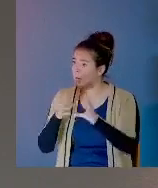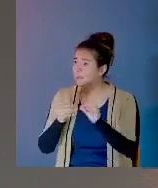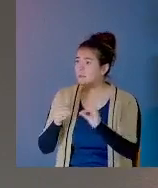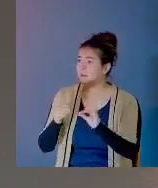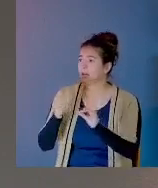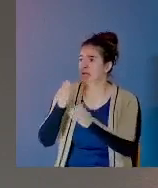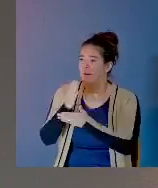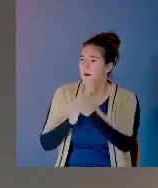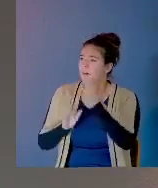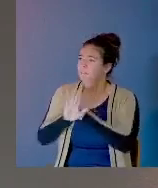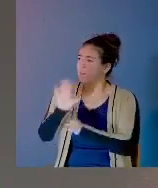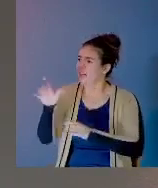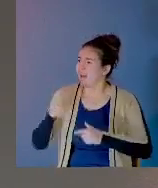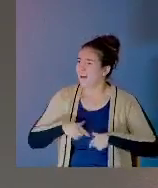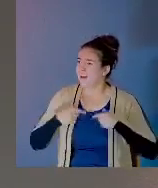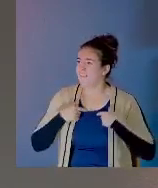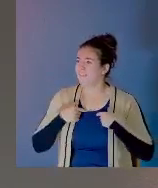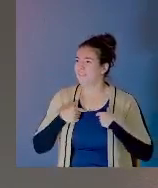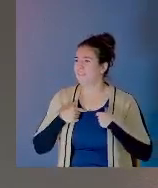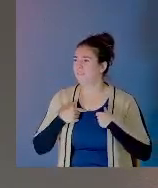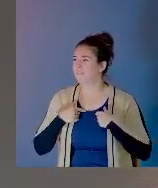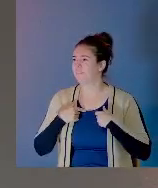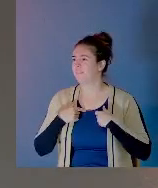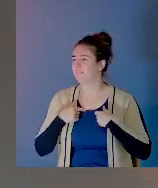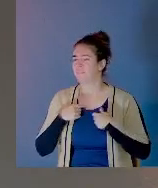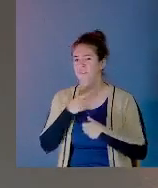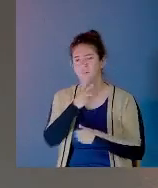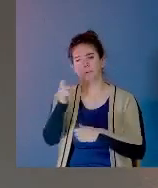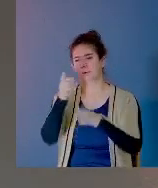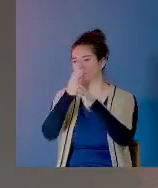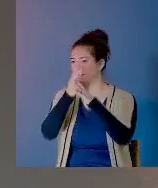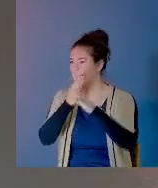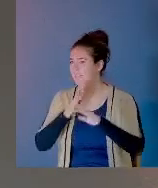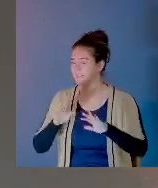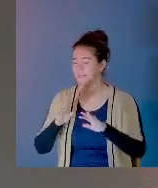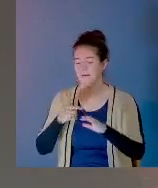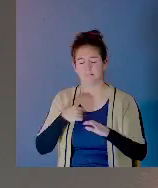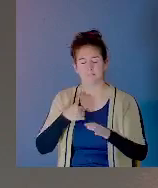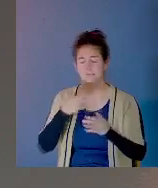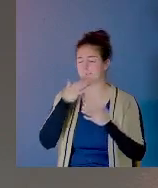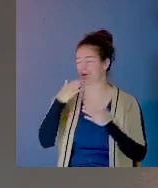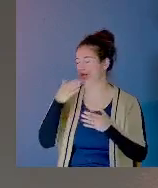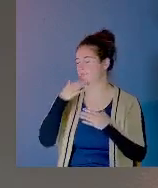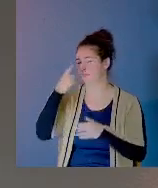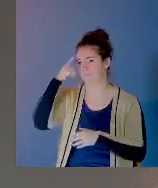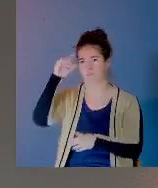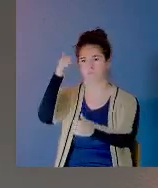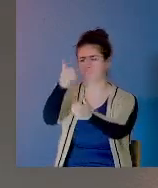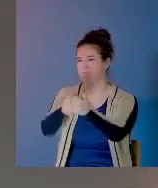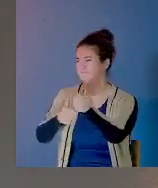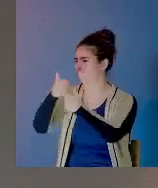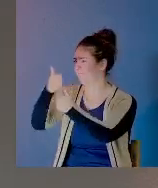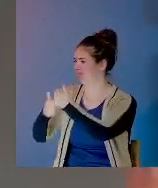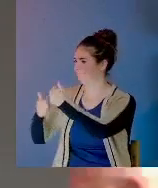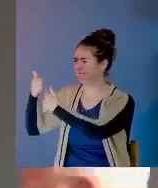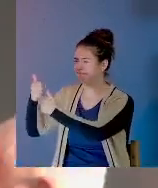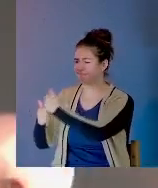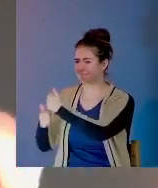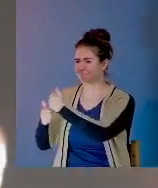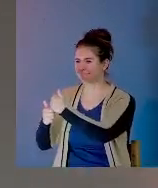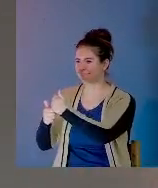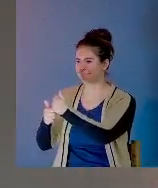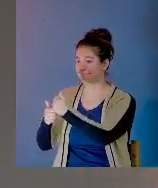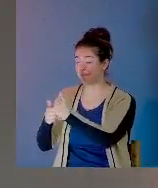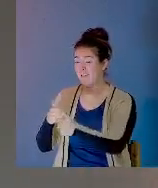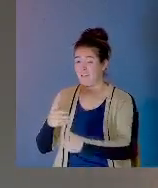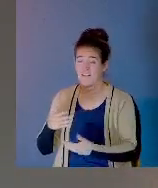a blessing you are. And again, I'm so grateful for each and every one of you. As find it a privilege and an honor to